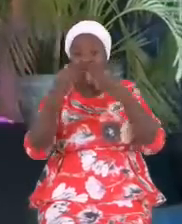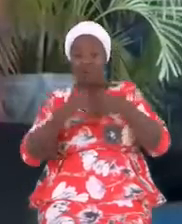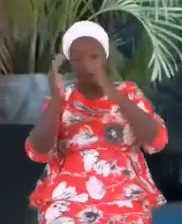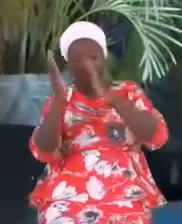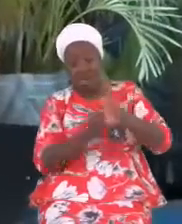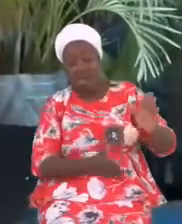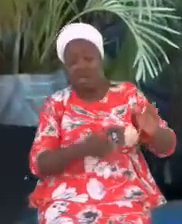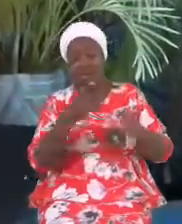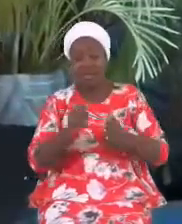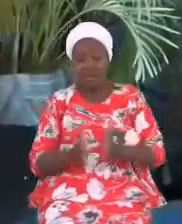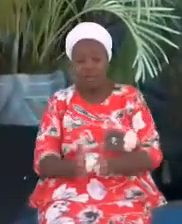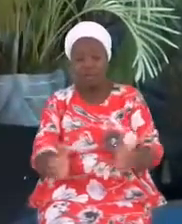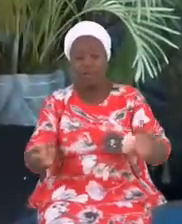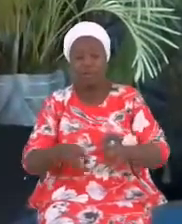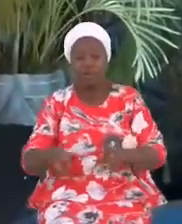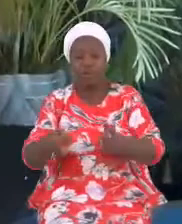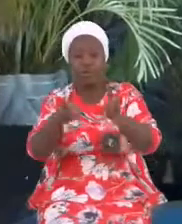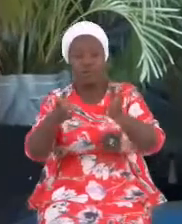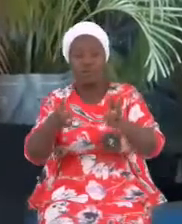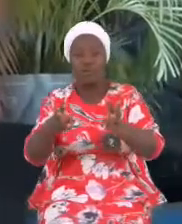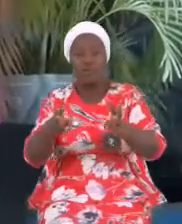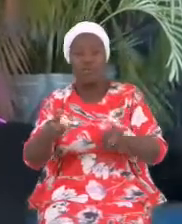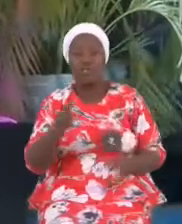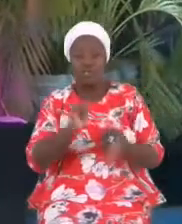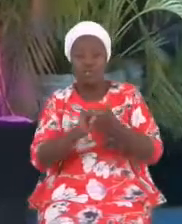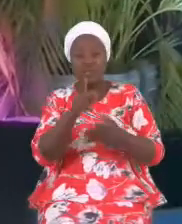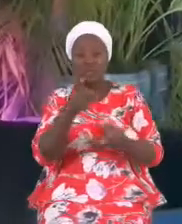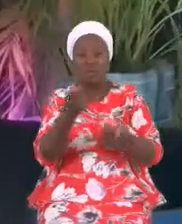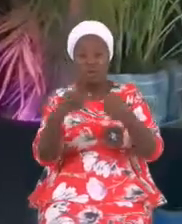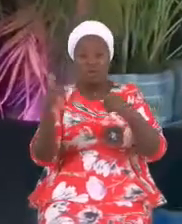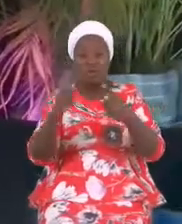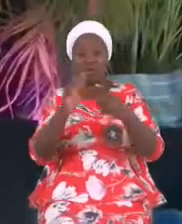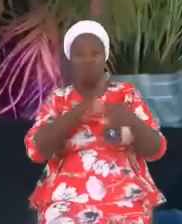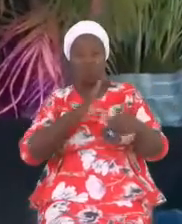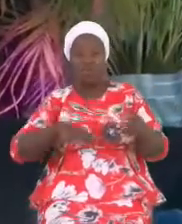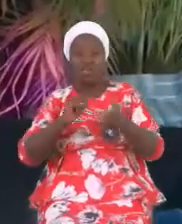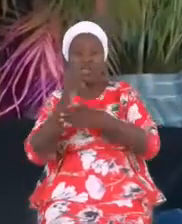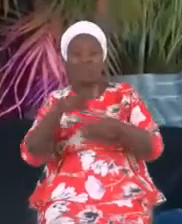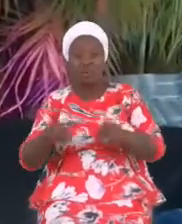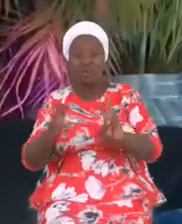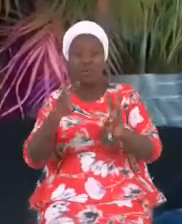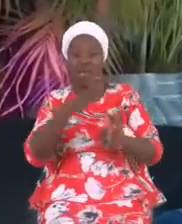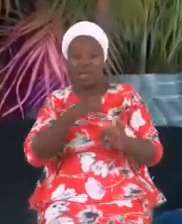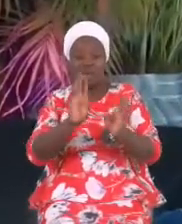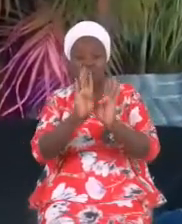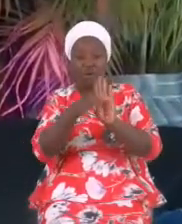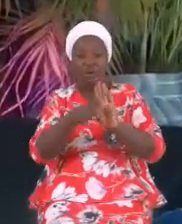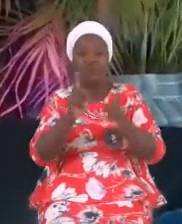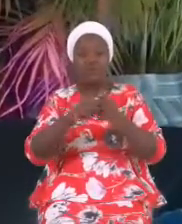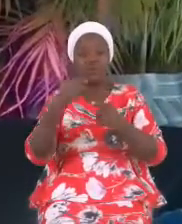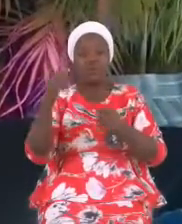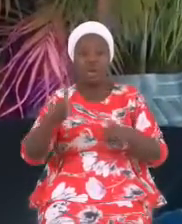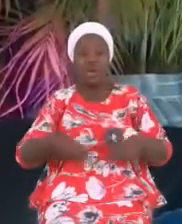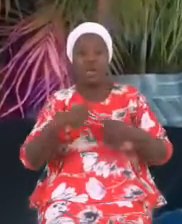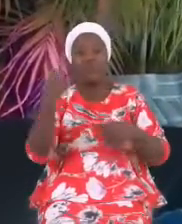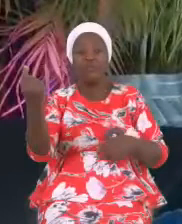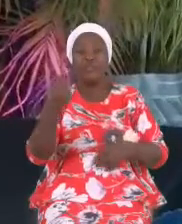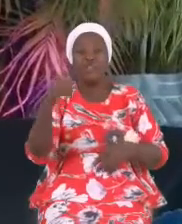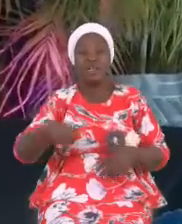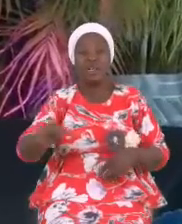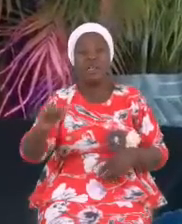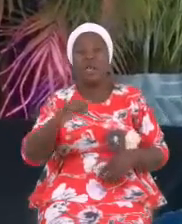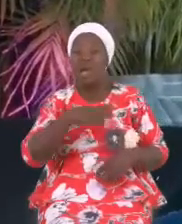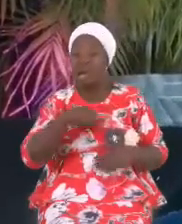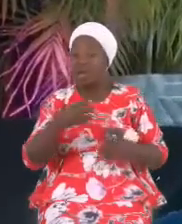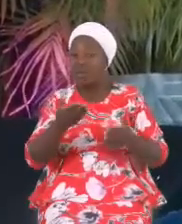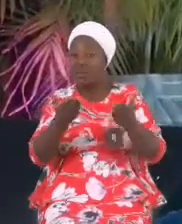coming to Christ. That is the way and the door to life eternal. And as he wants